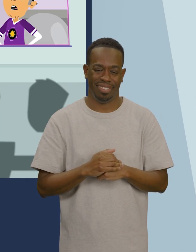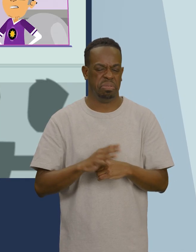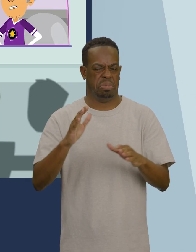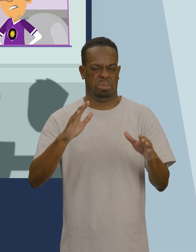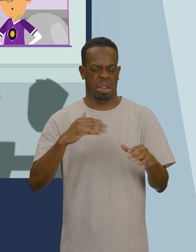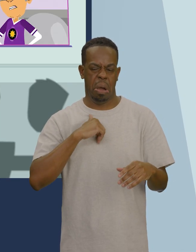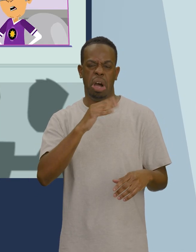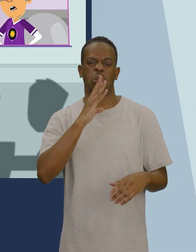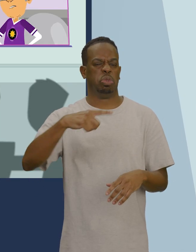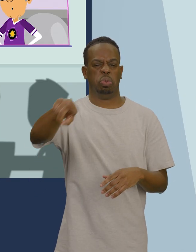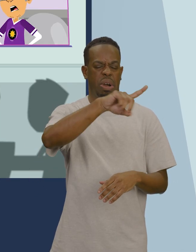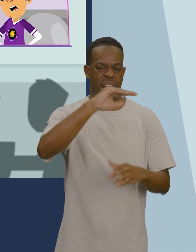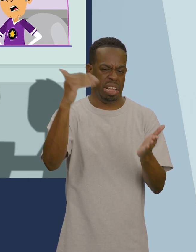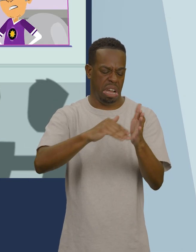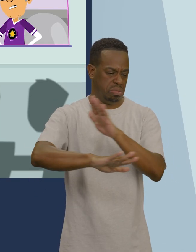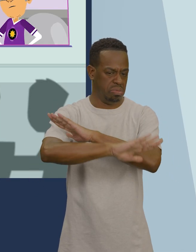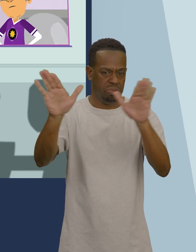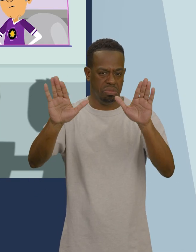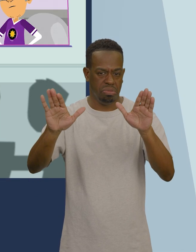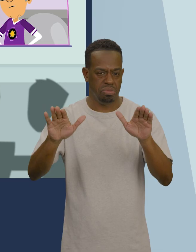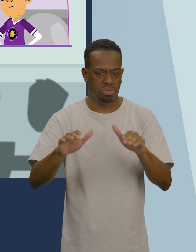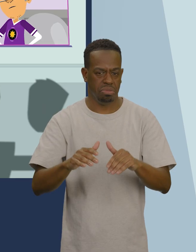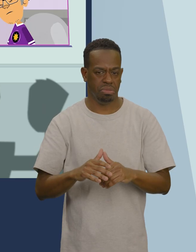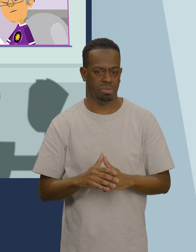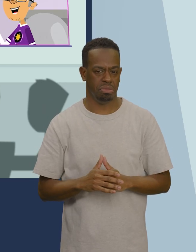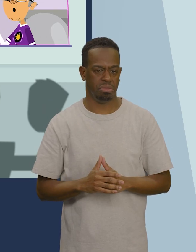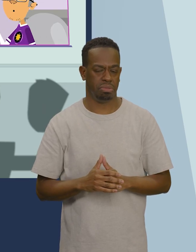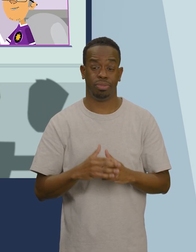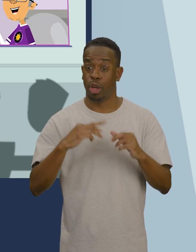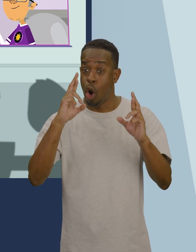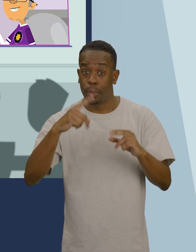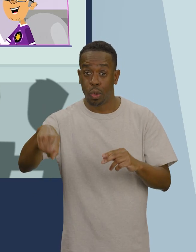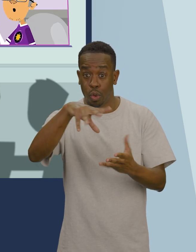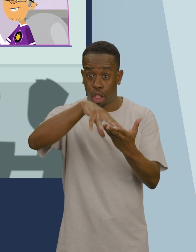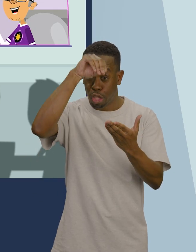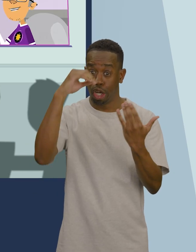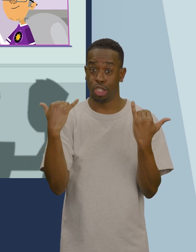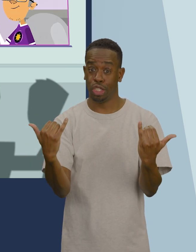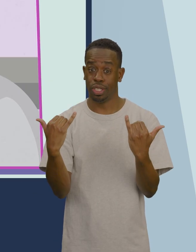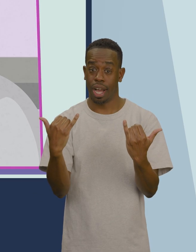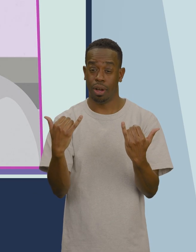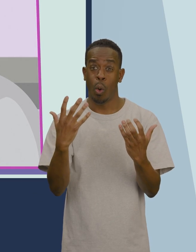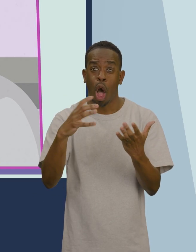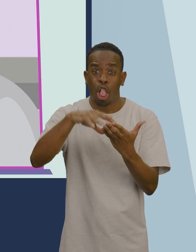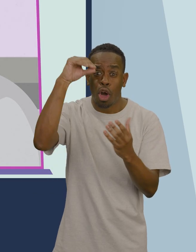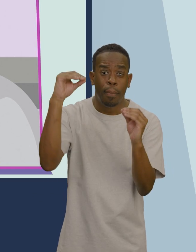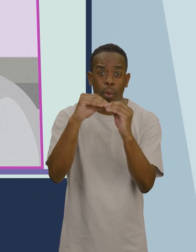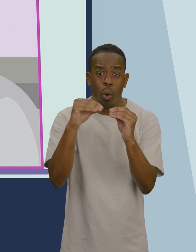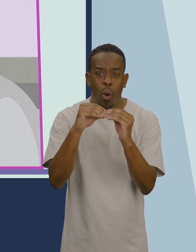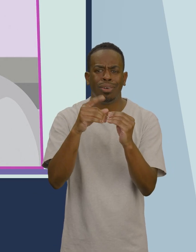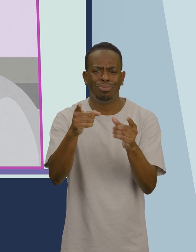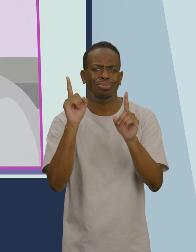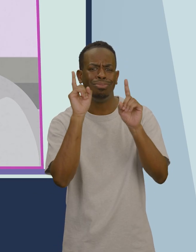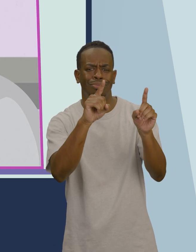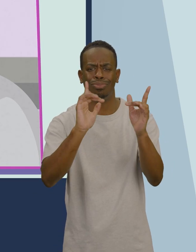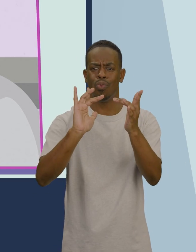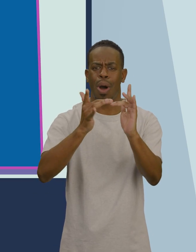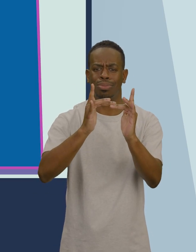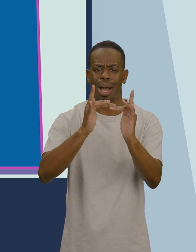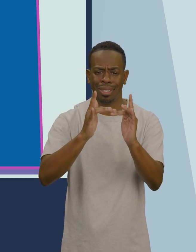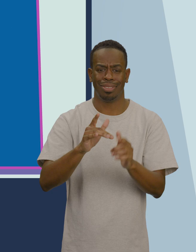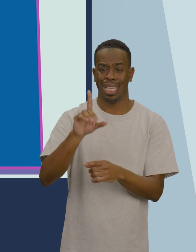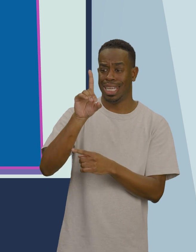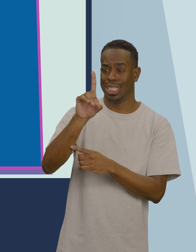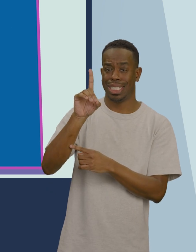I'm never speaking to either of you again. I hope you have all learned a lot today. If you want to learn more, you may consider going